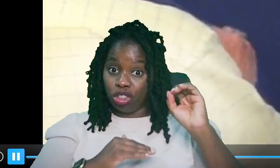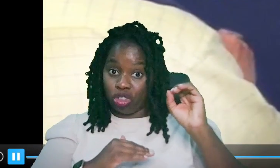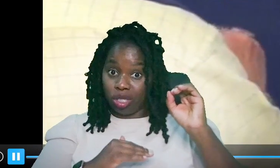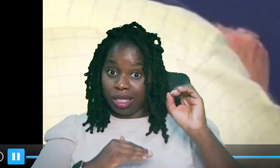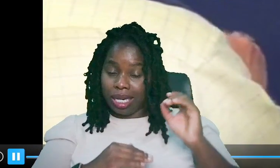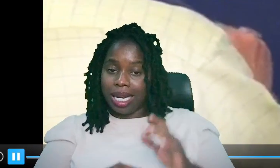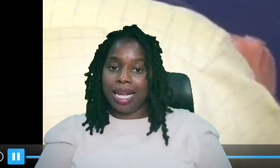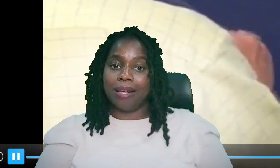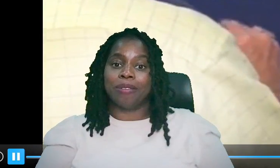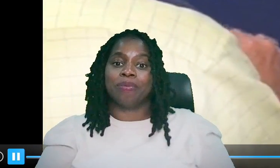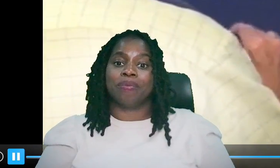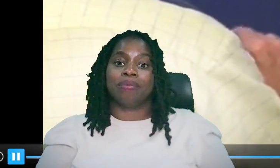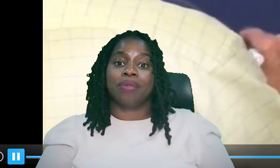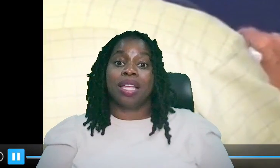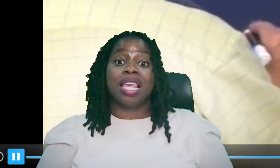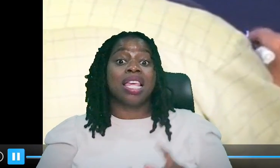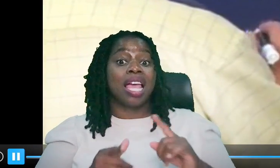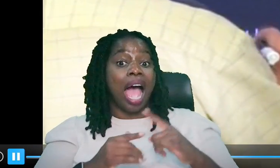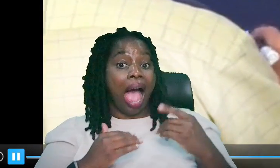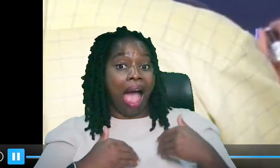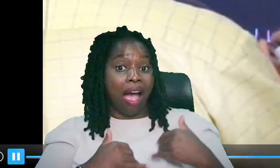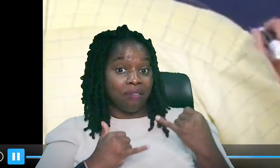a straight angle.